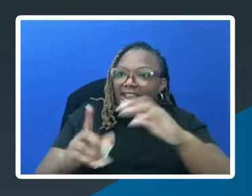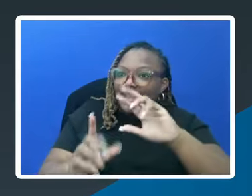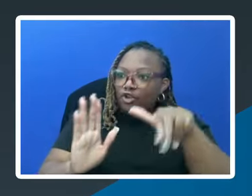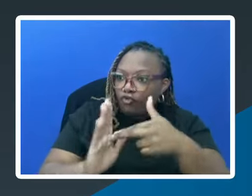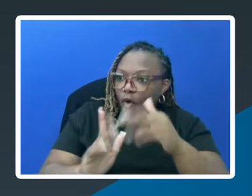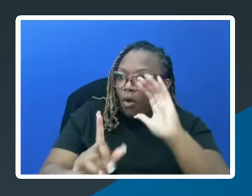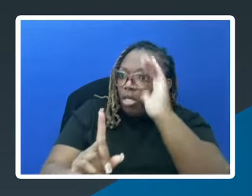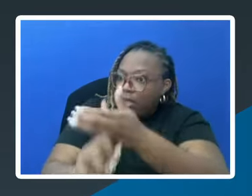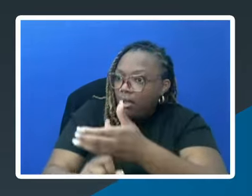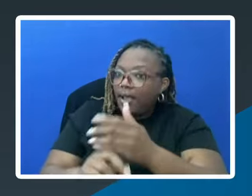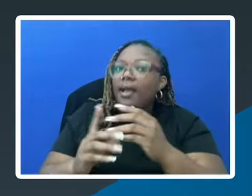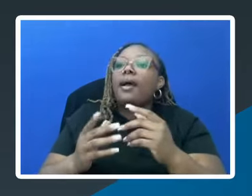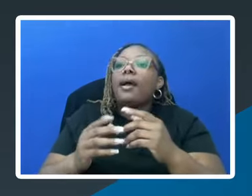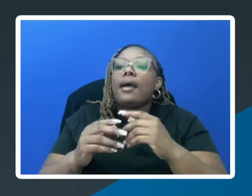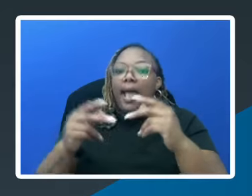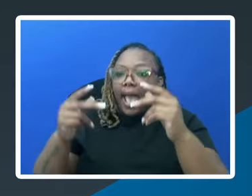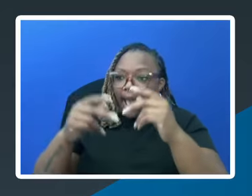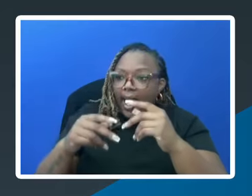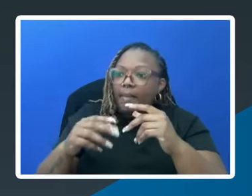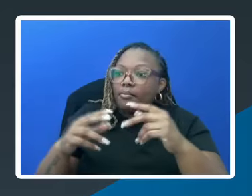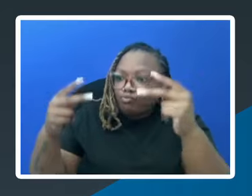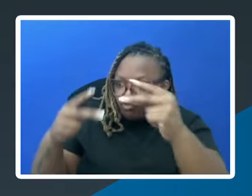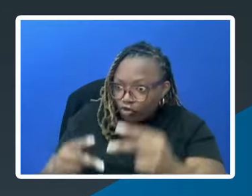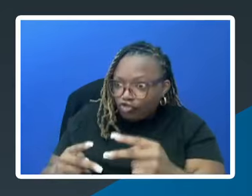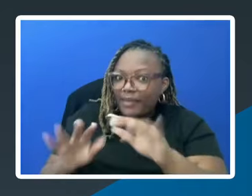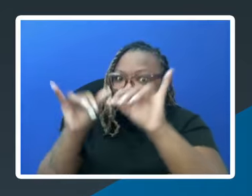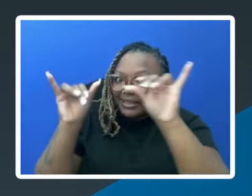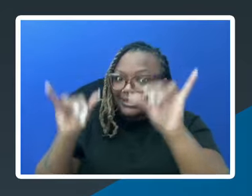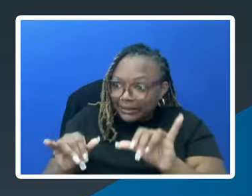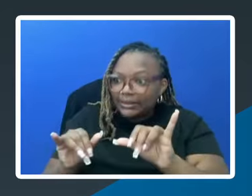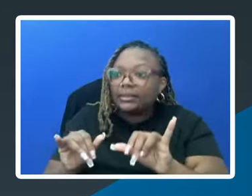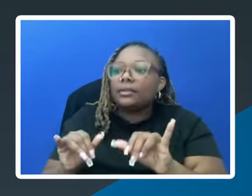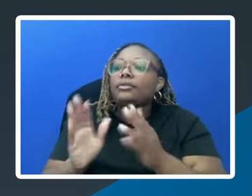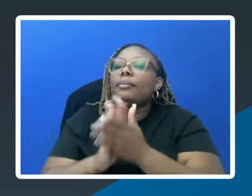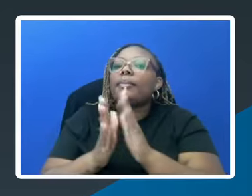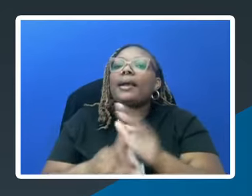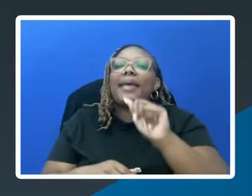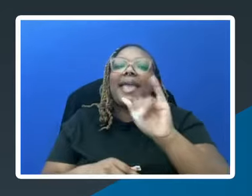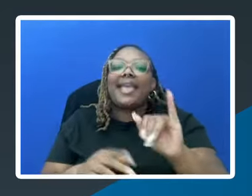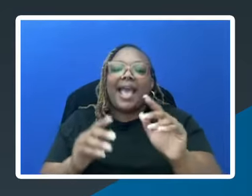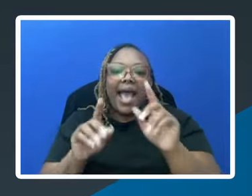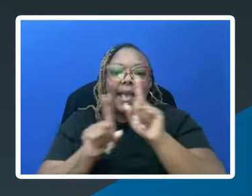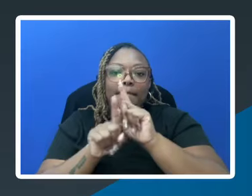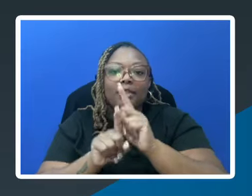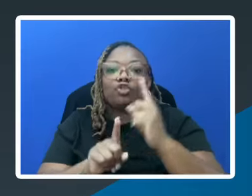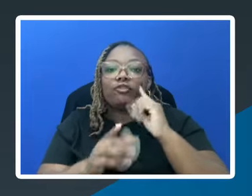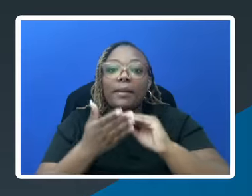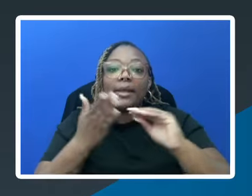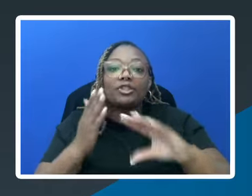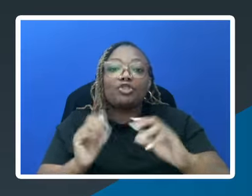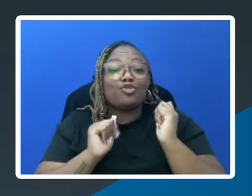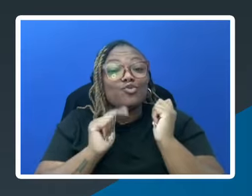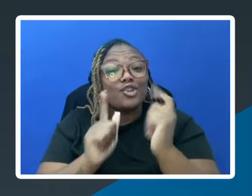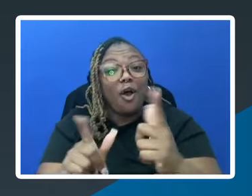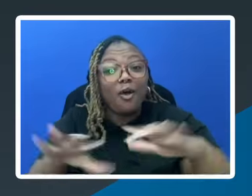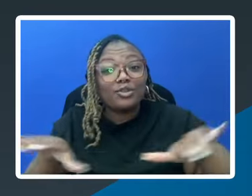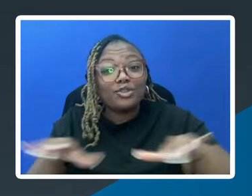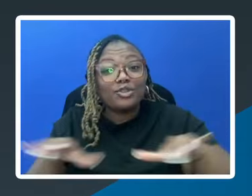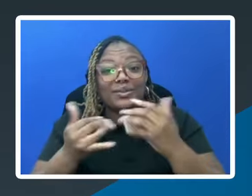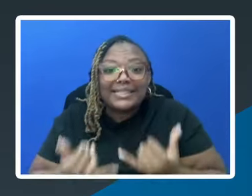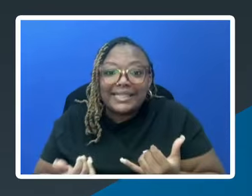it without a single line of code. I'm programming it to be an AI tutor for my students. You can all do this. You can all do this today for free.